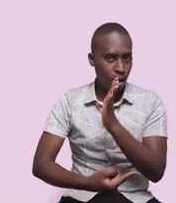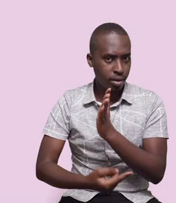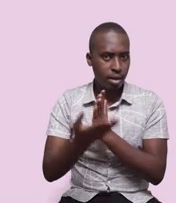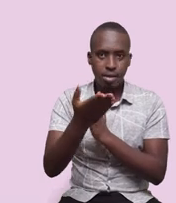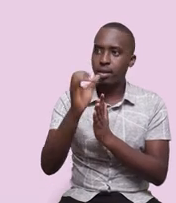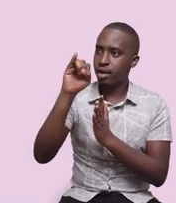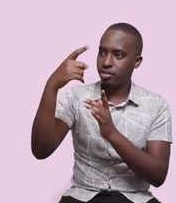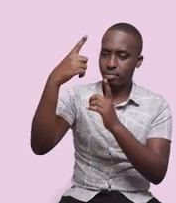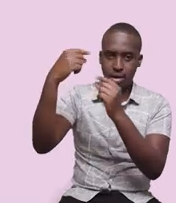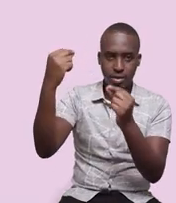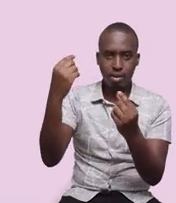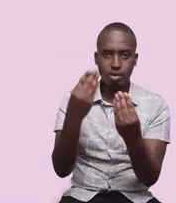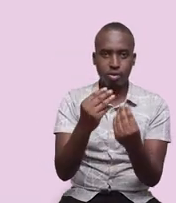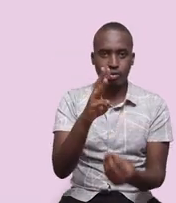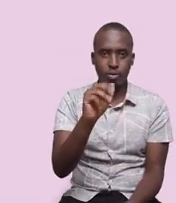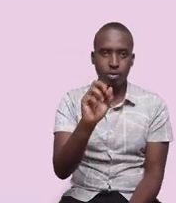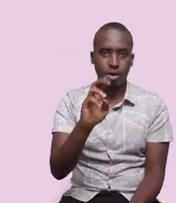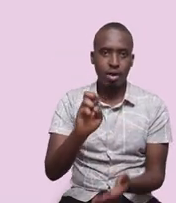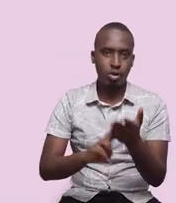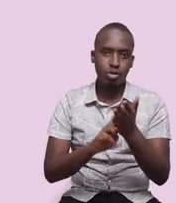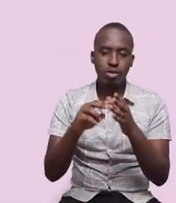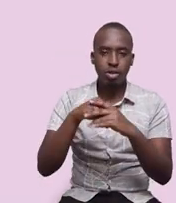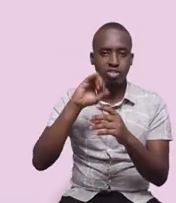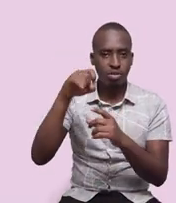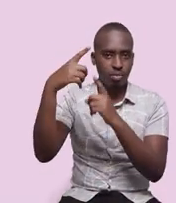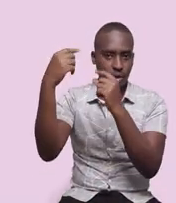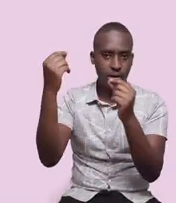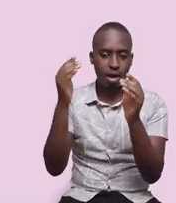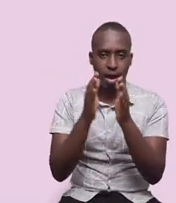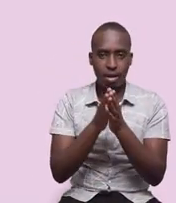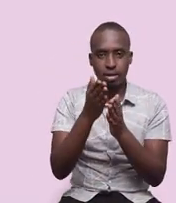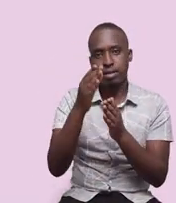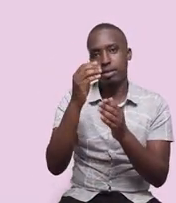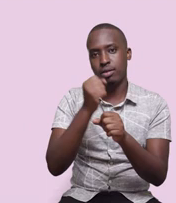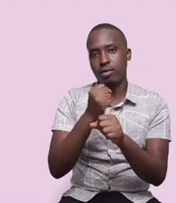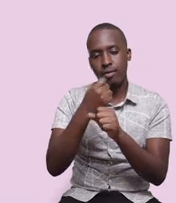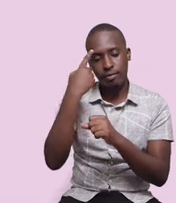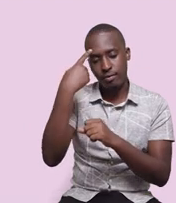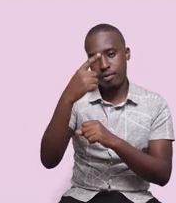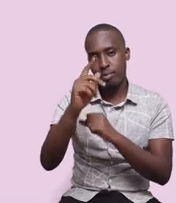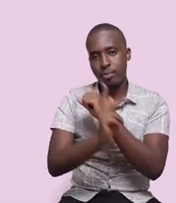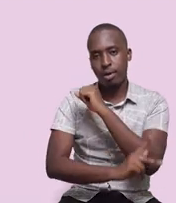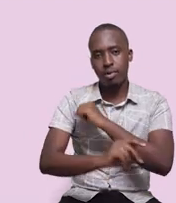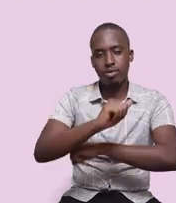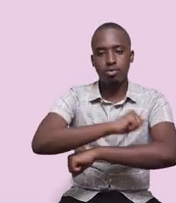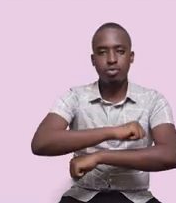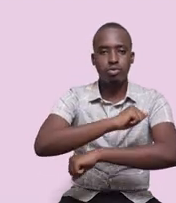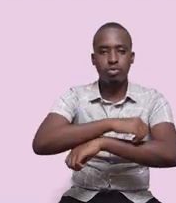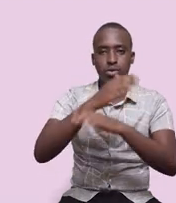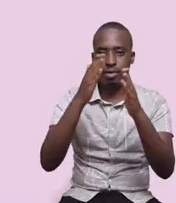is a Japanese software used in Japan and designed for primary